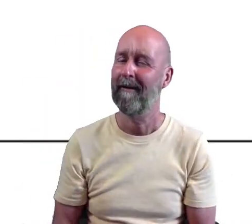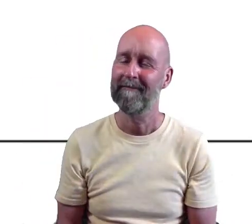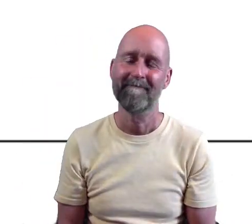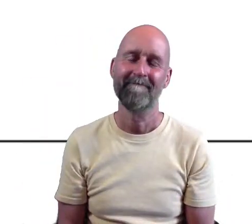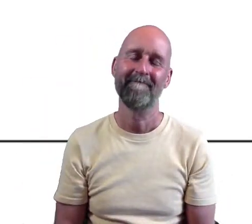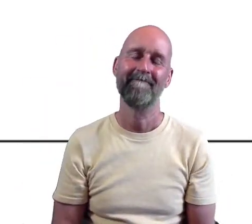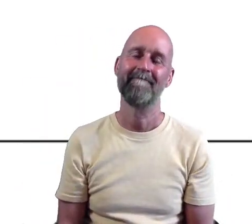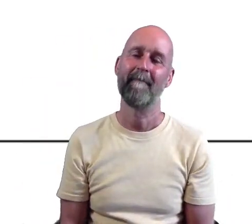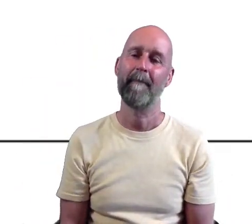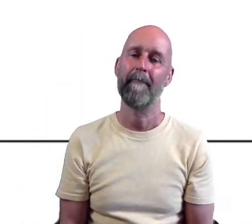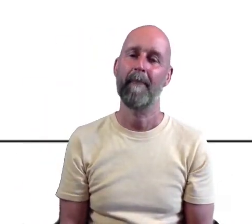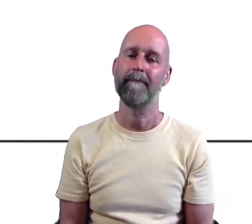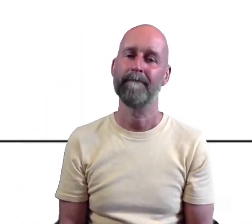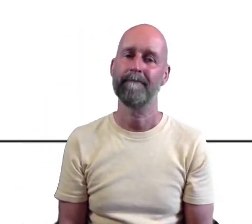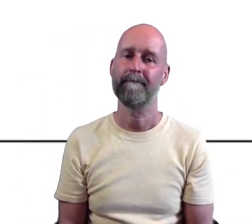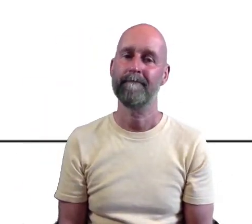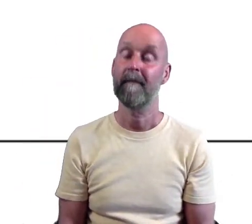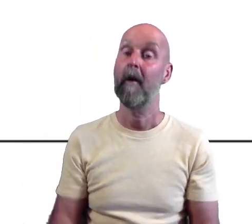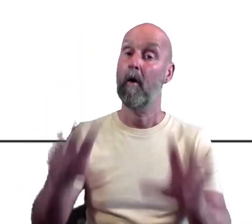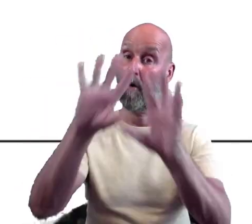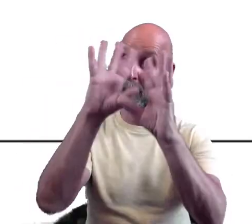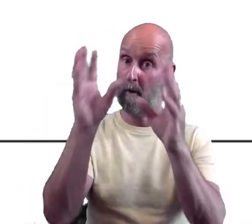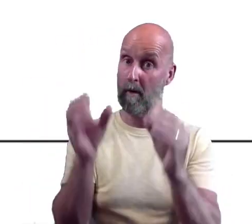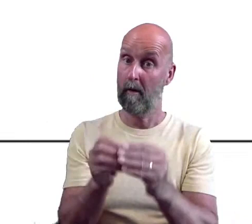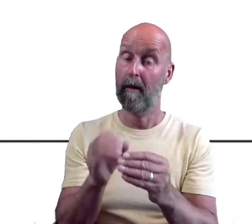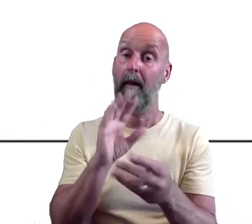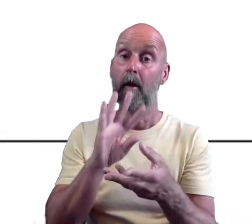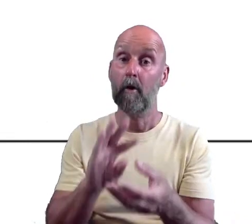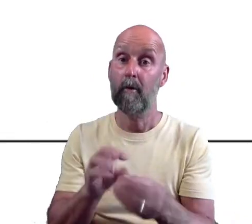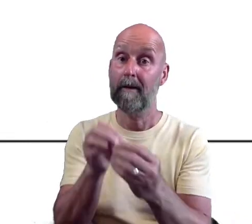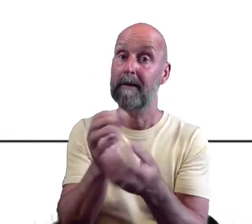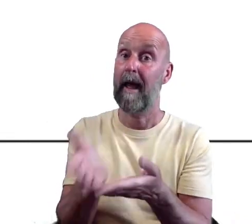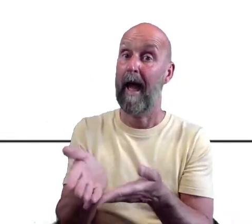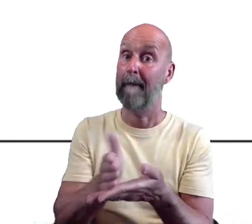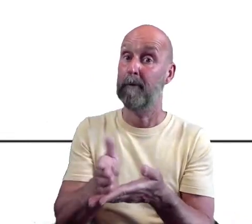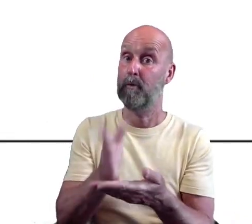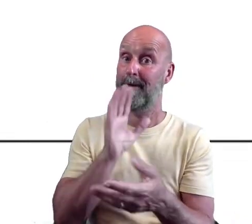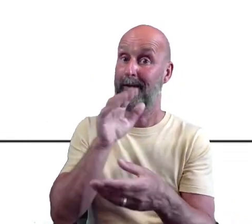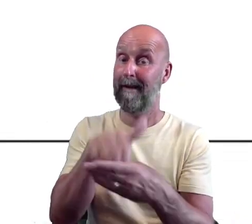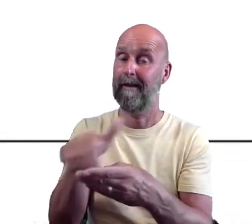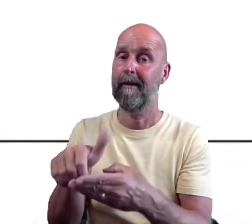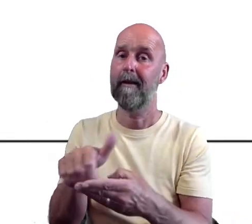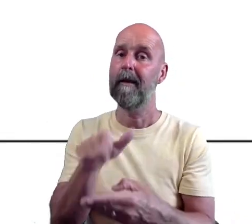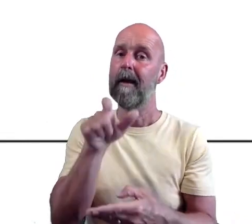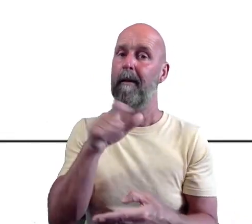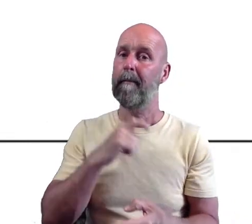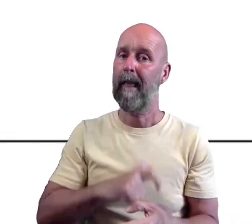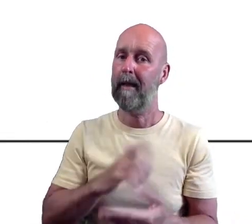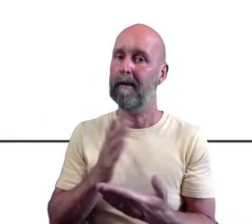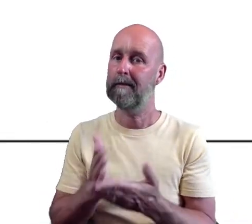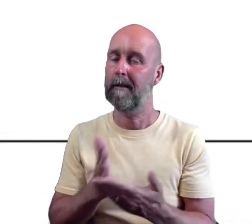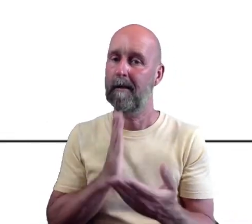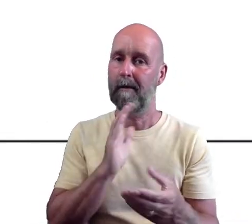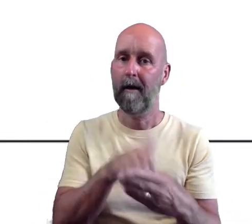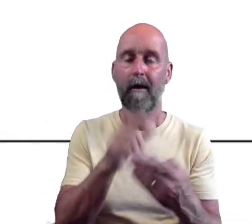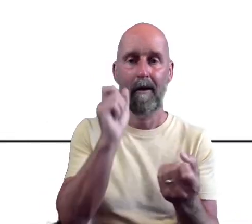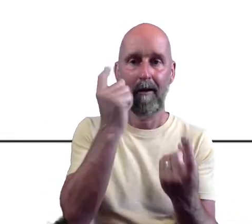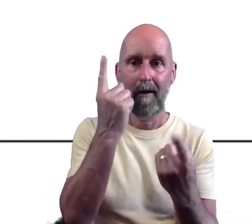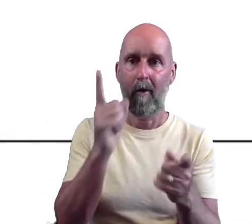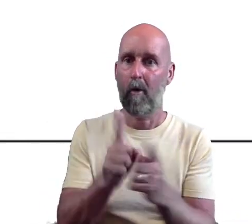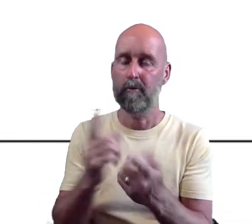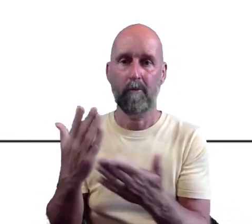So overall, designing ambiguity into the experience means that players end up navigating in a state of both comprehension and incomprehension.